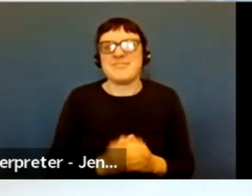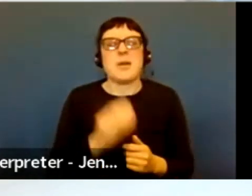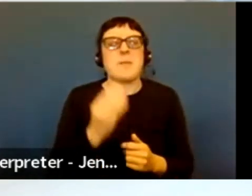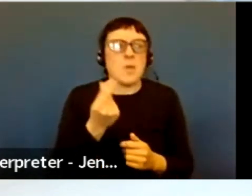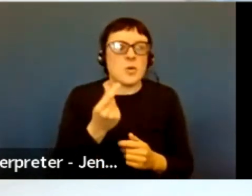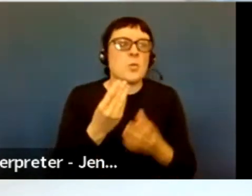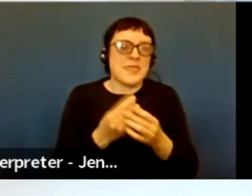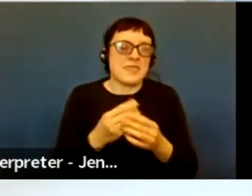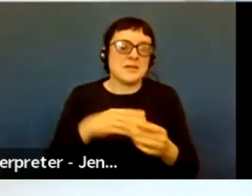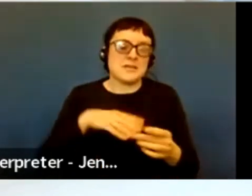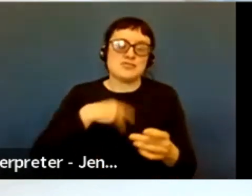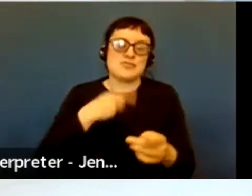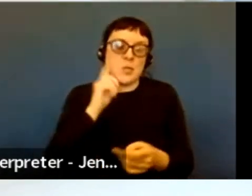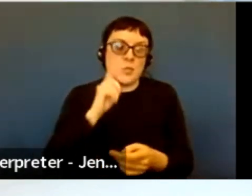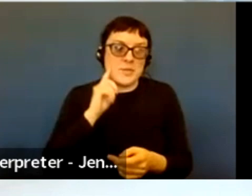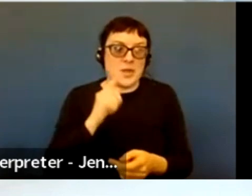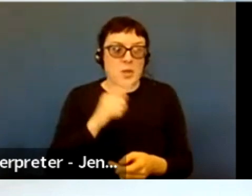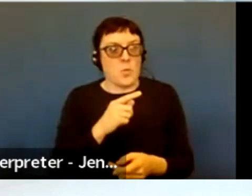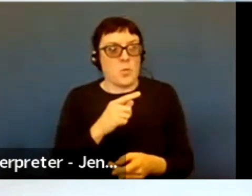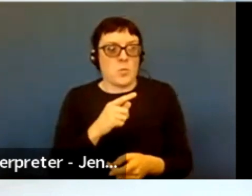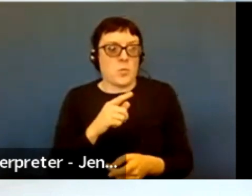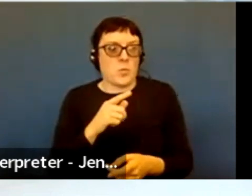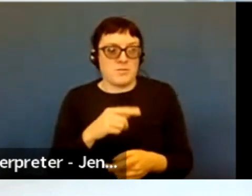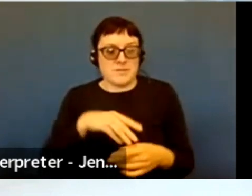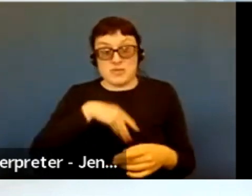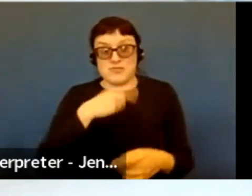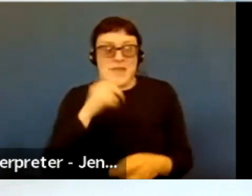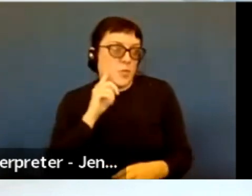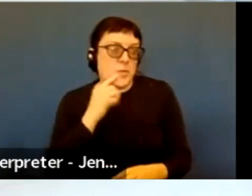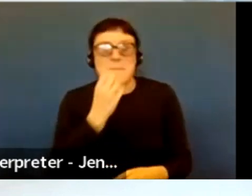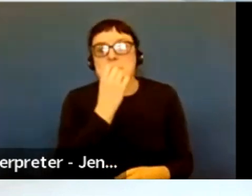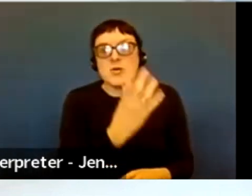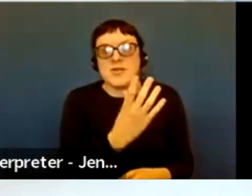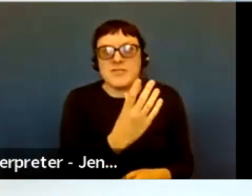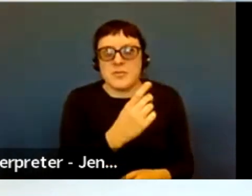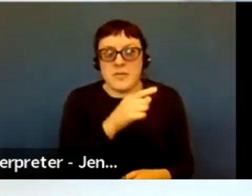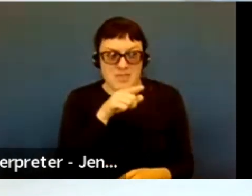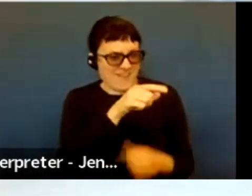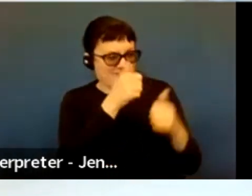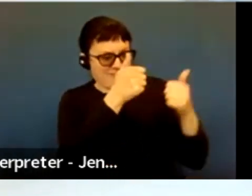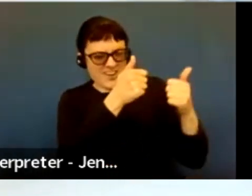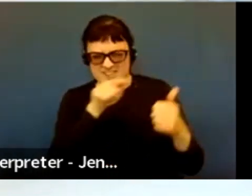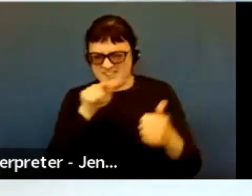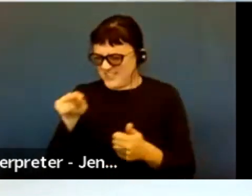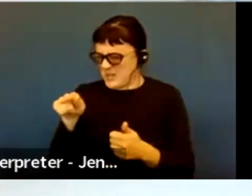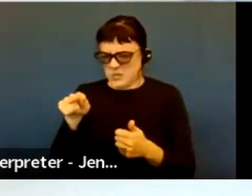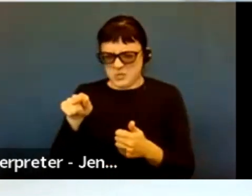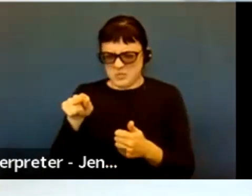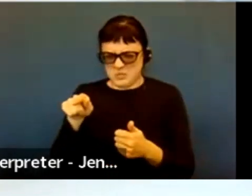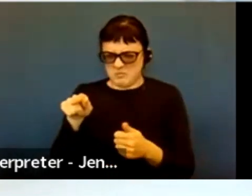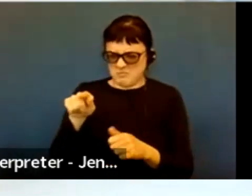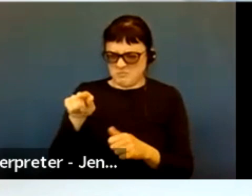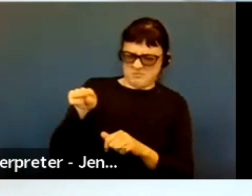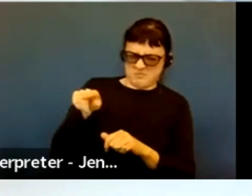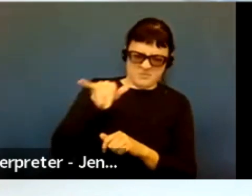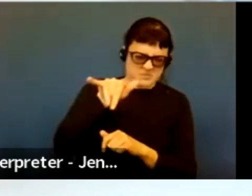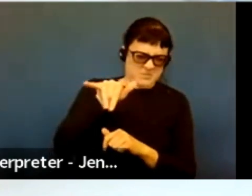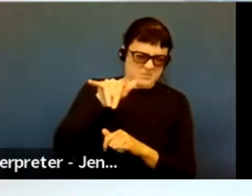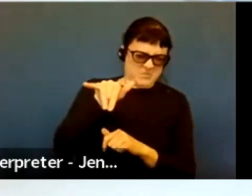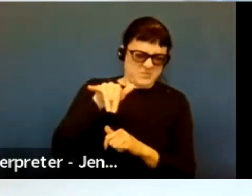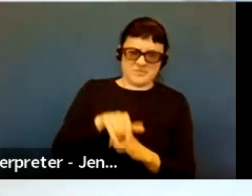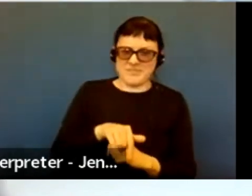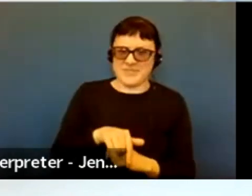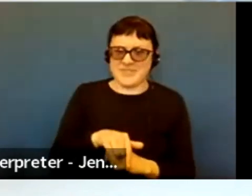and it's mostly around trans women, the pretty ones are okay, but what's this one? Yeah. Right?